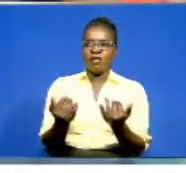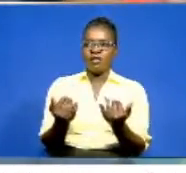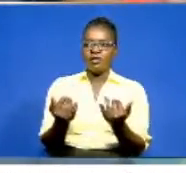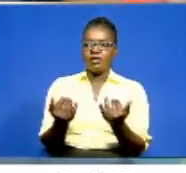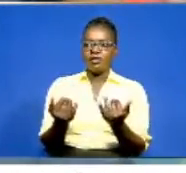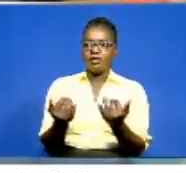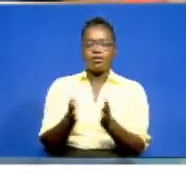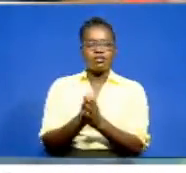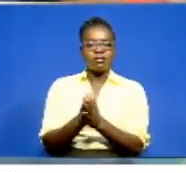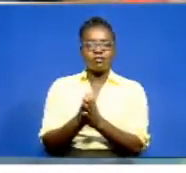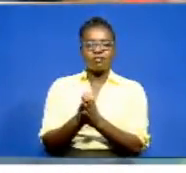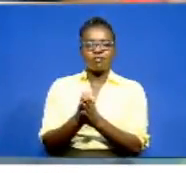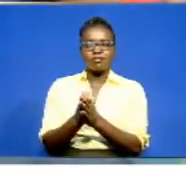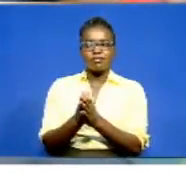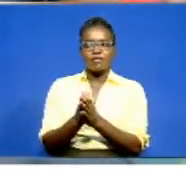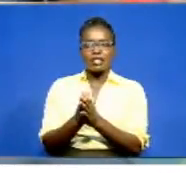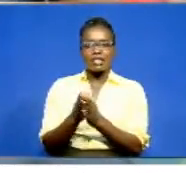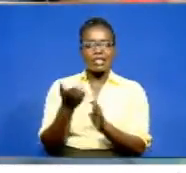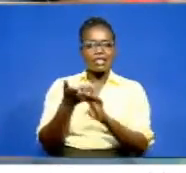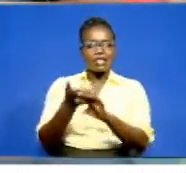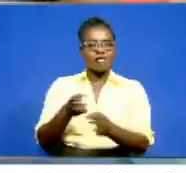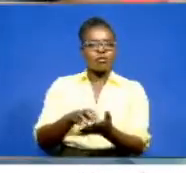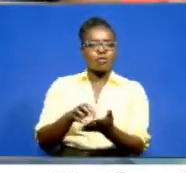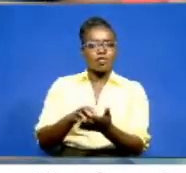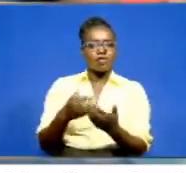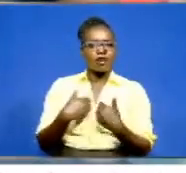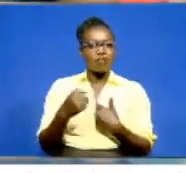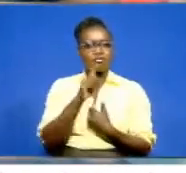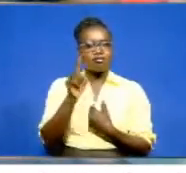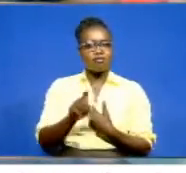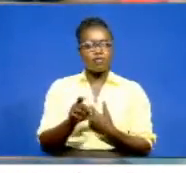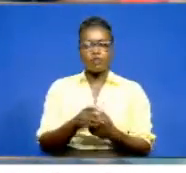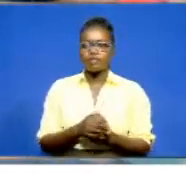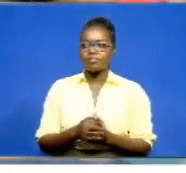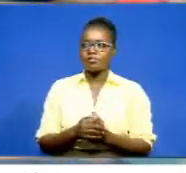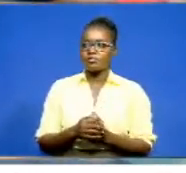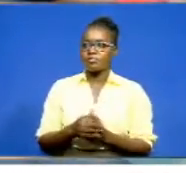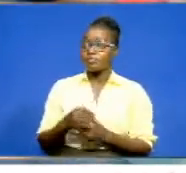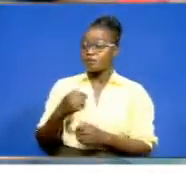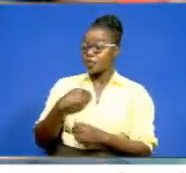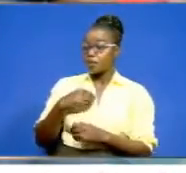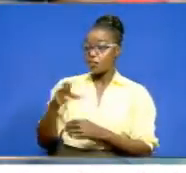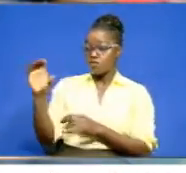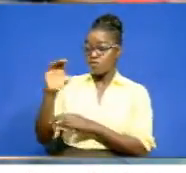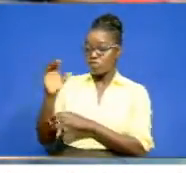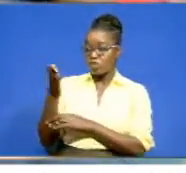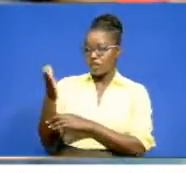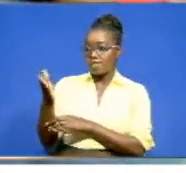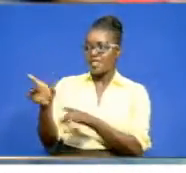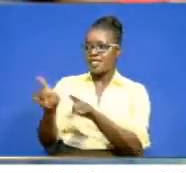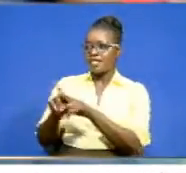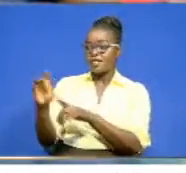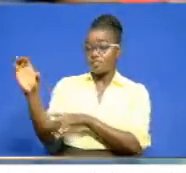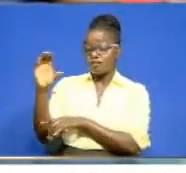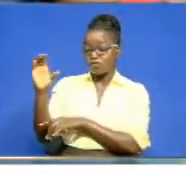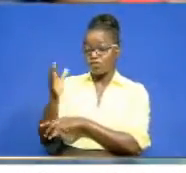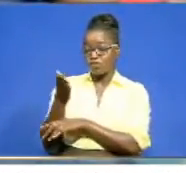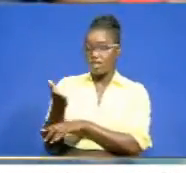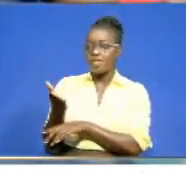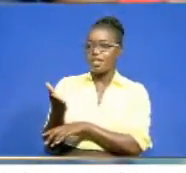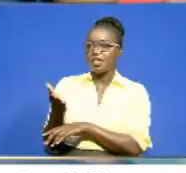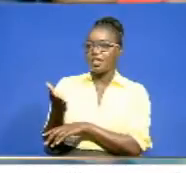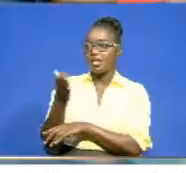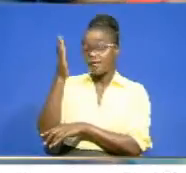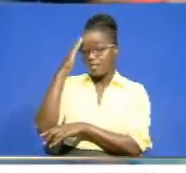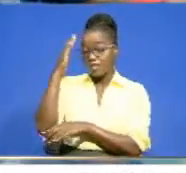to the seeding, we're going to be in a tough position? I've been a coach, and I'm still a coach, and I know